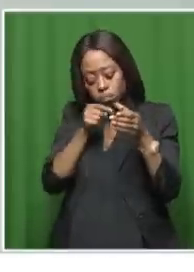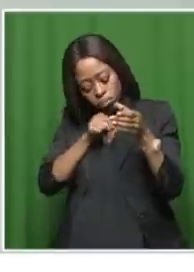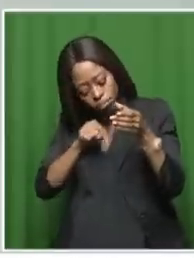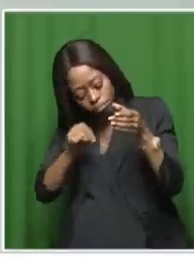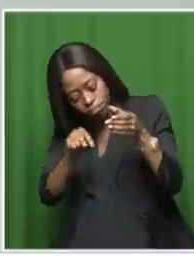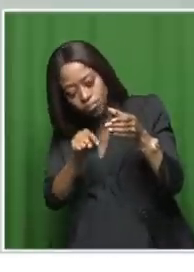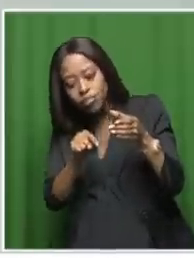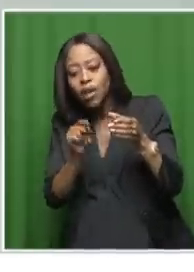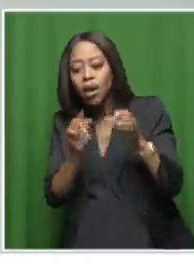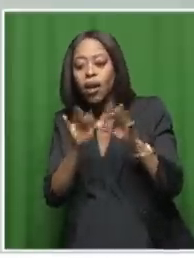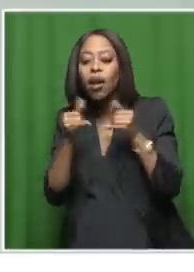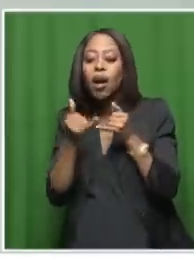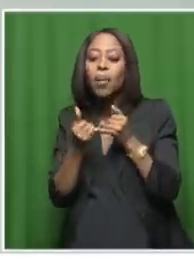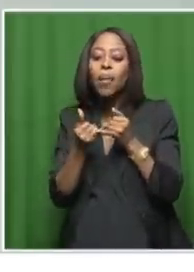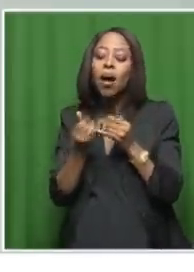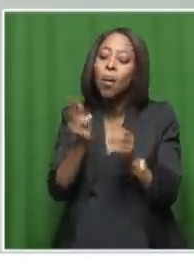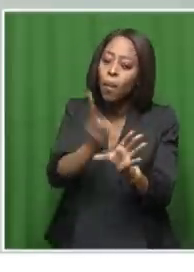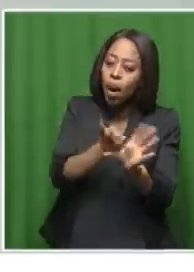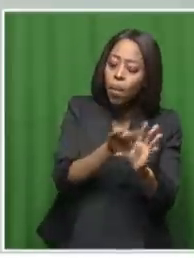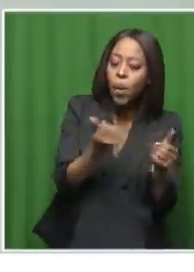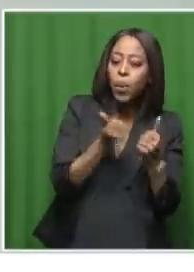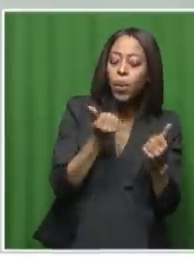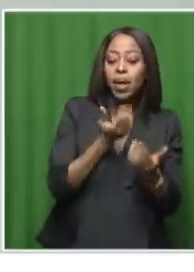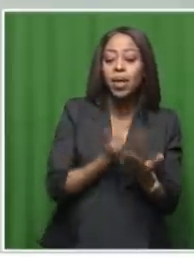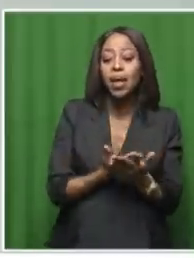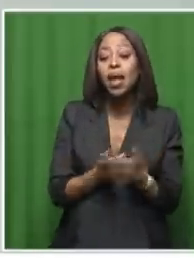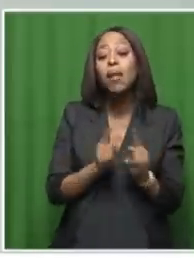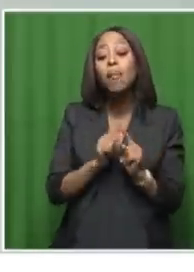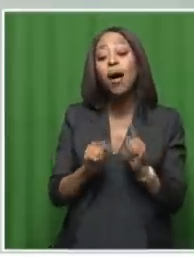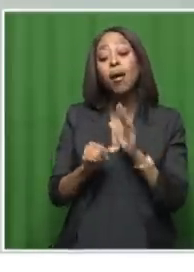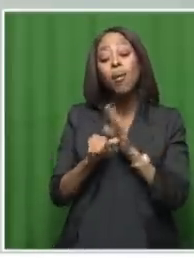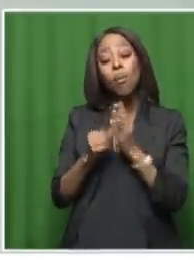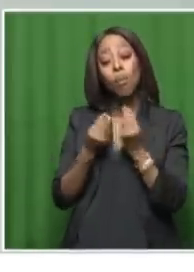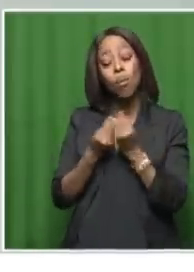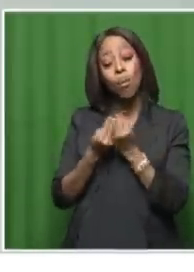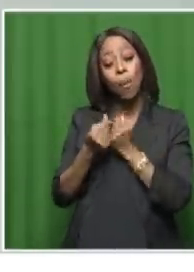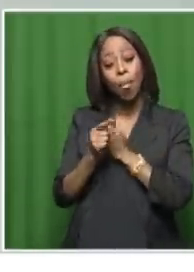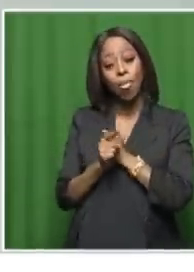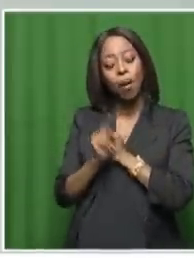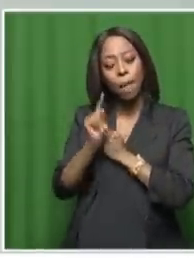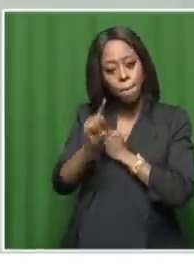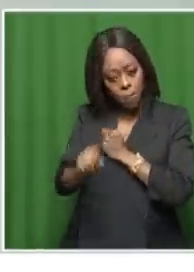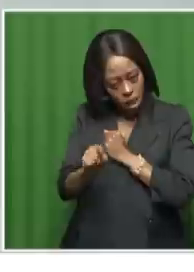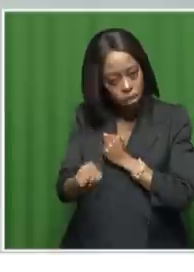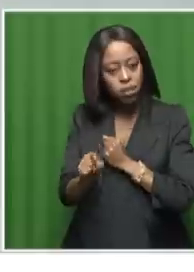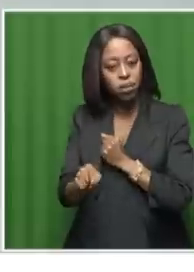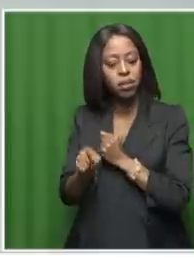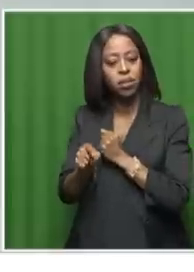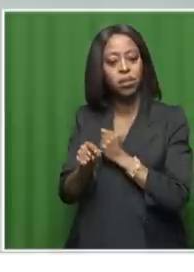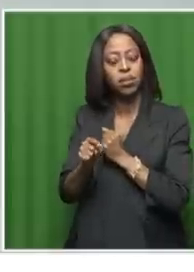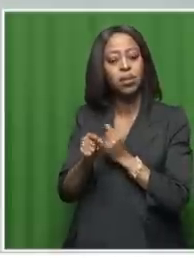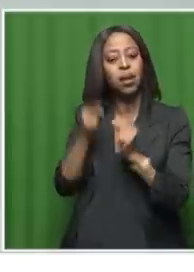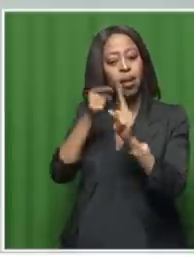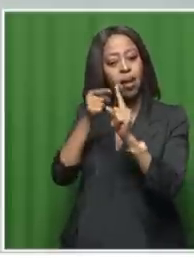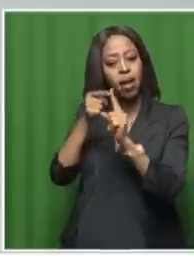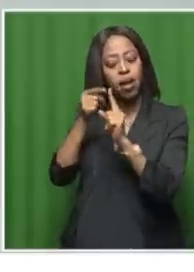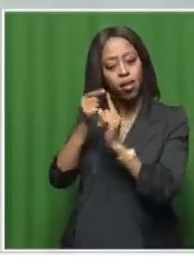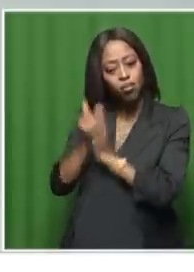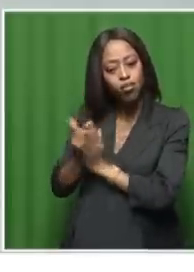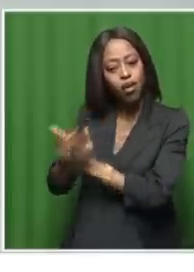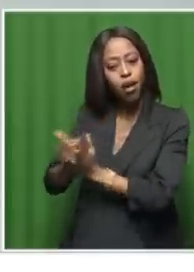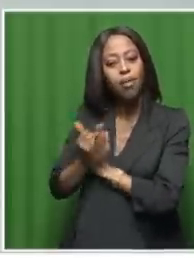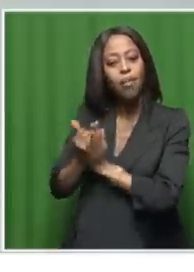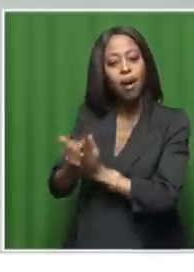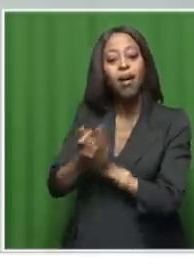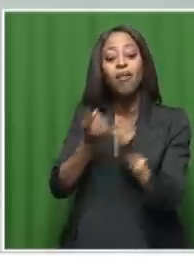are members that can participate. But what becomes critical is that there ought to be a deliberate intervention from the Progressive Business